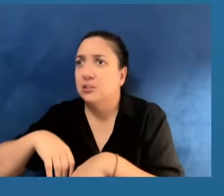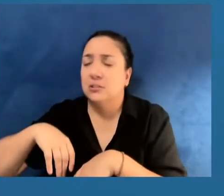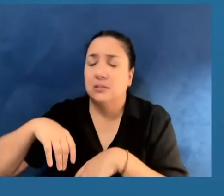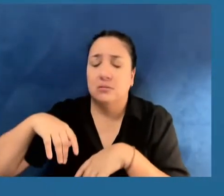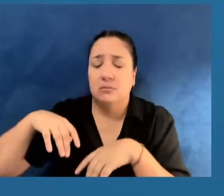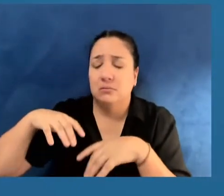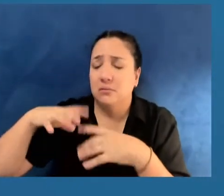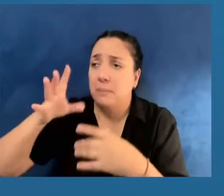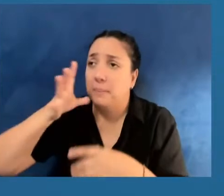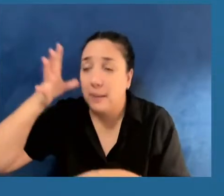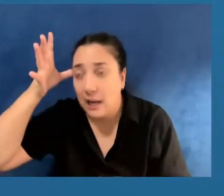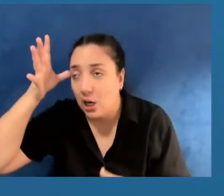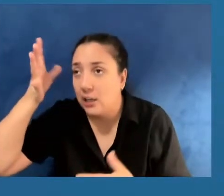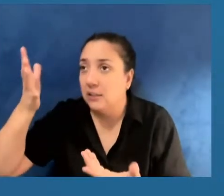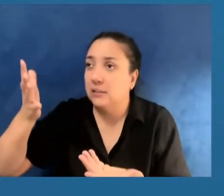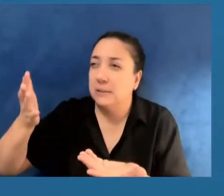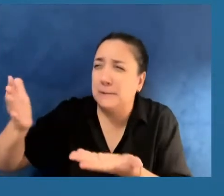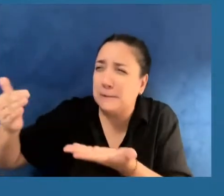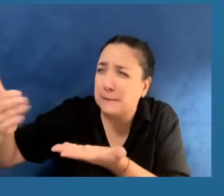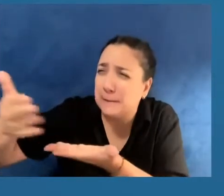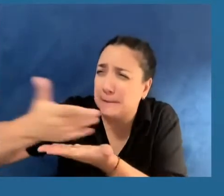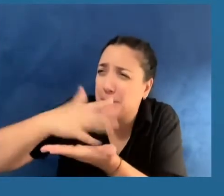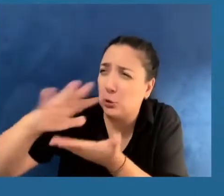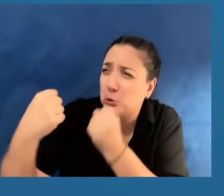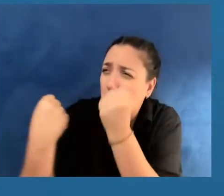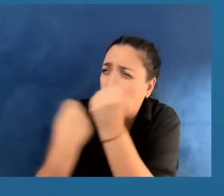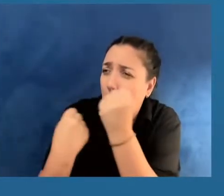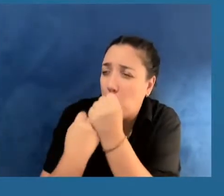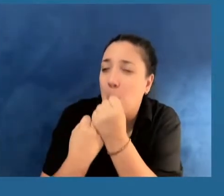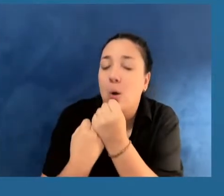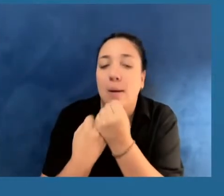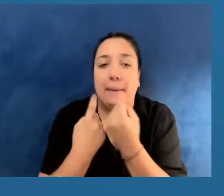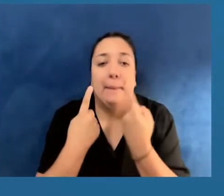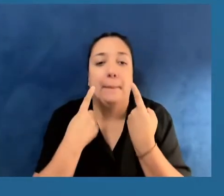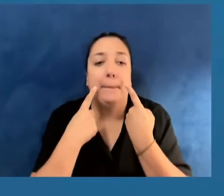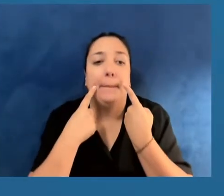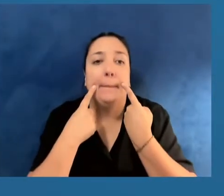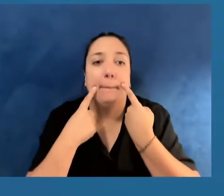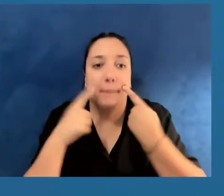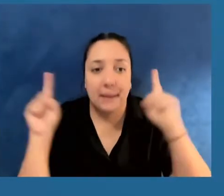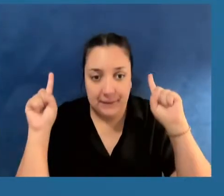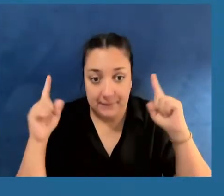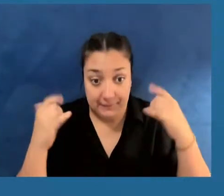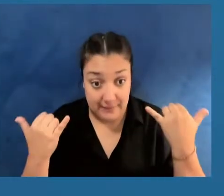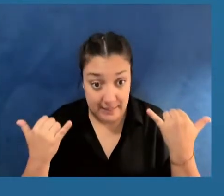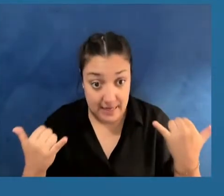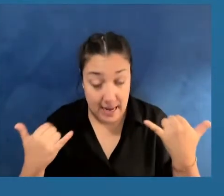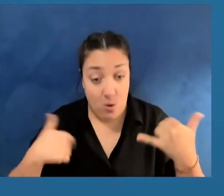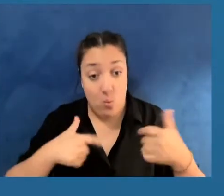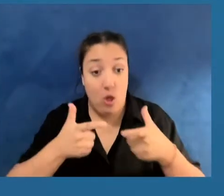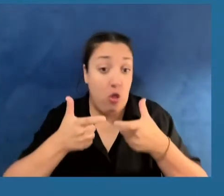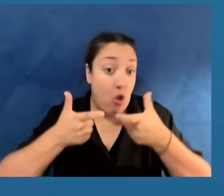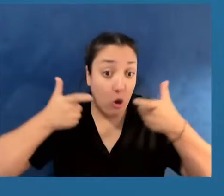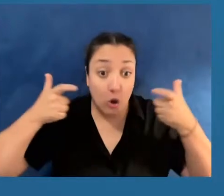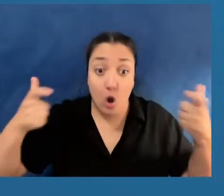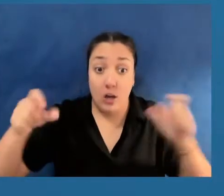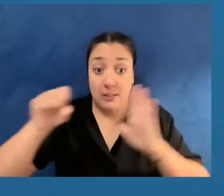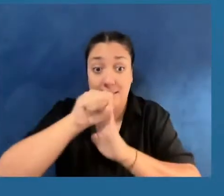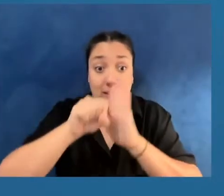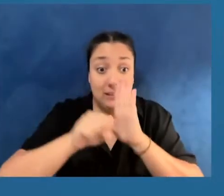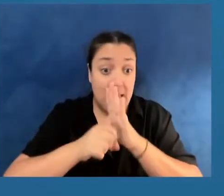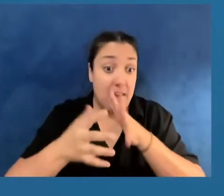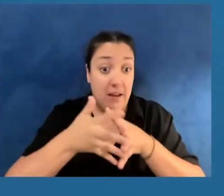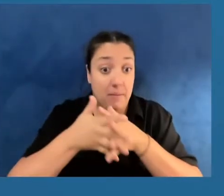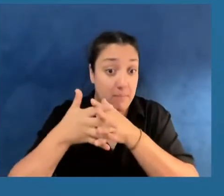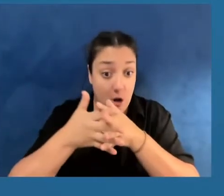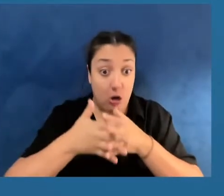we do here? And I'm really proud that we're able to be now the largest state in America that's starting as soon as this school